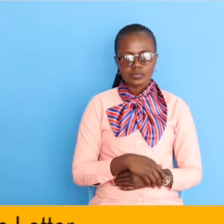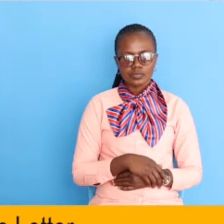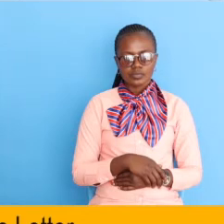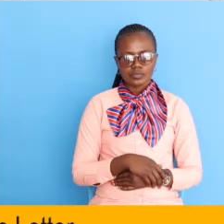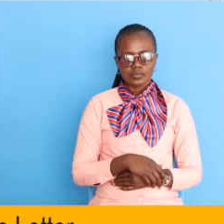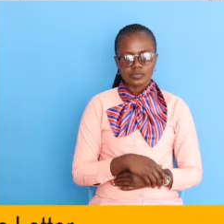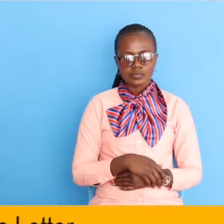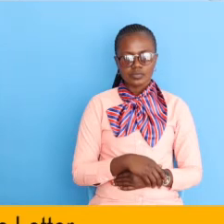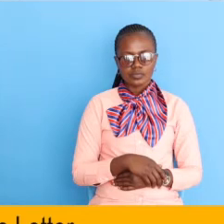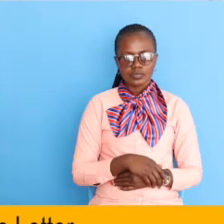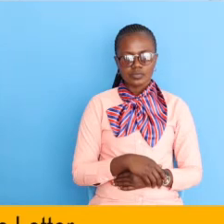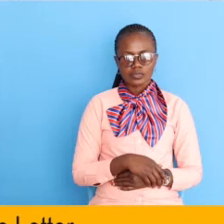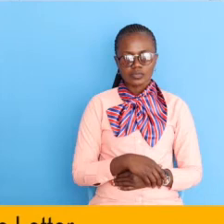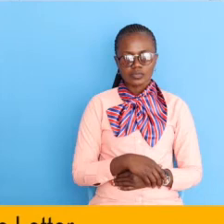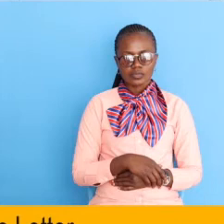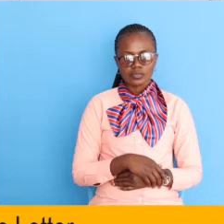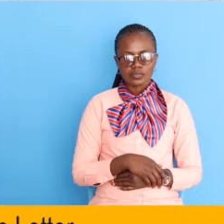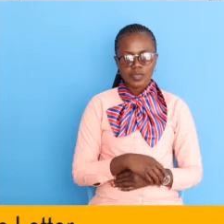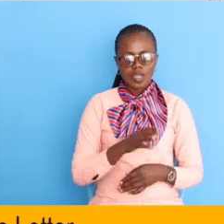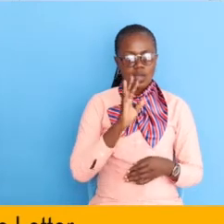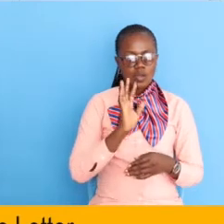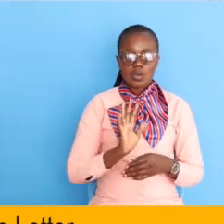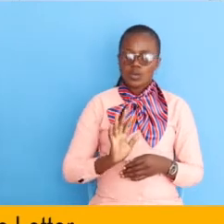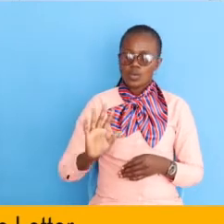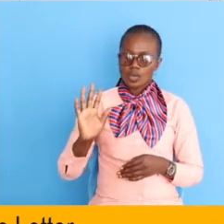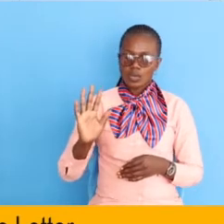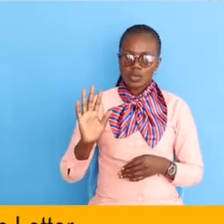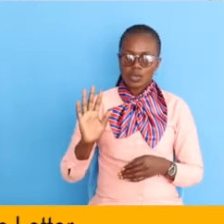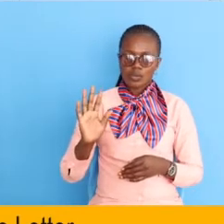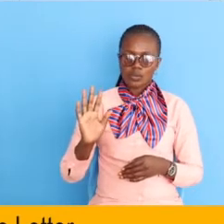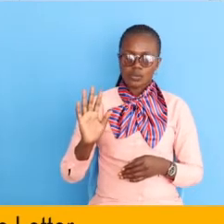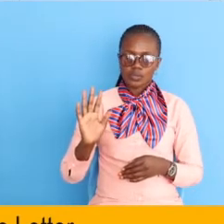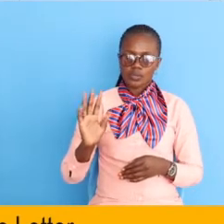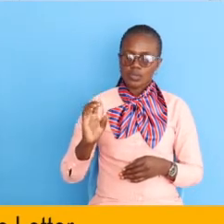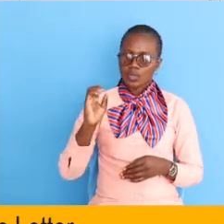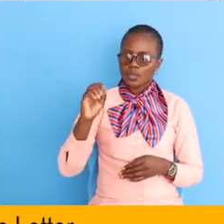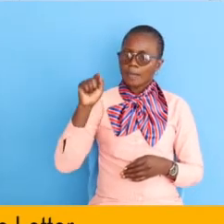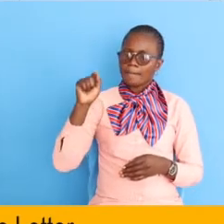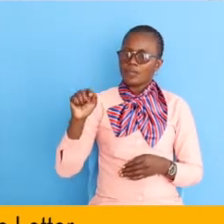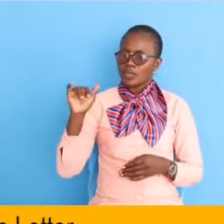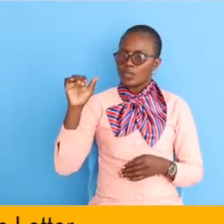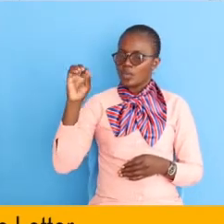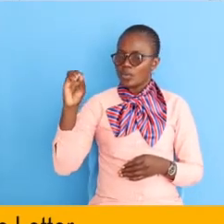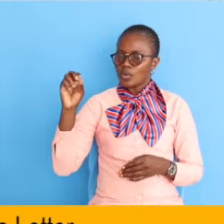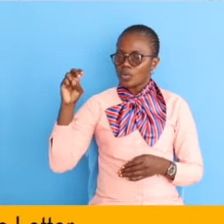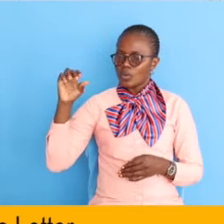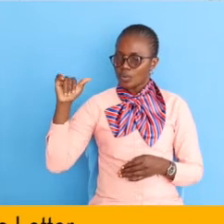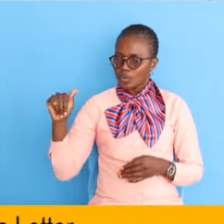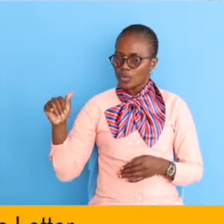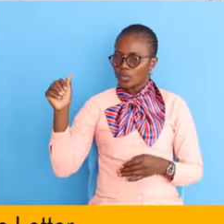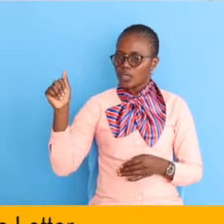So it is yours faithfully, a signature, and the name of the writer.